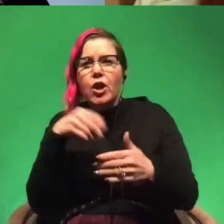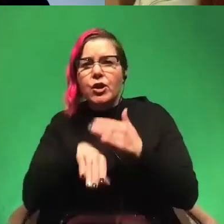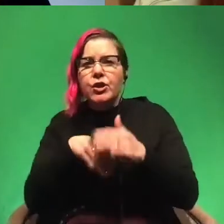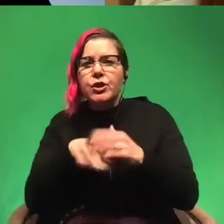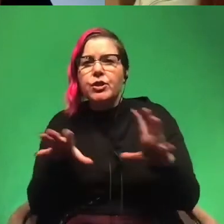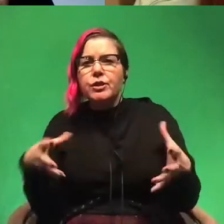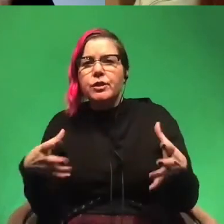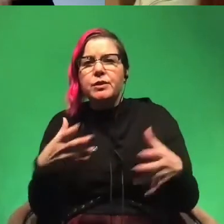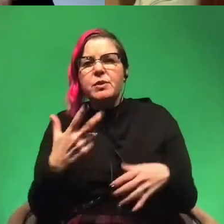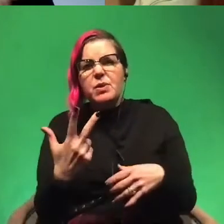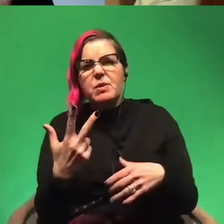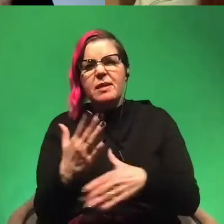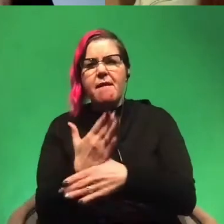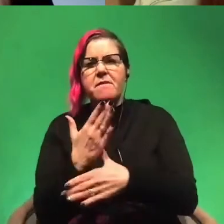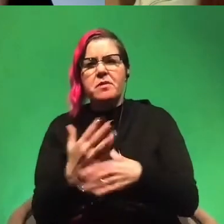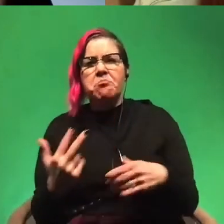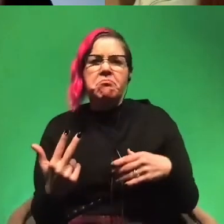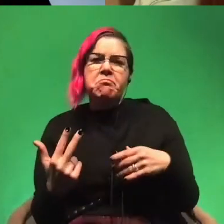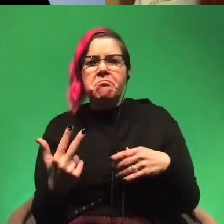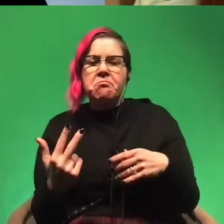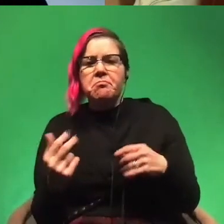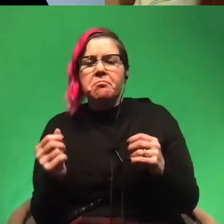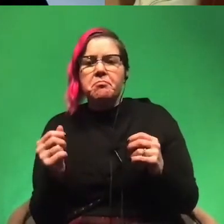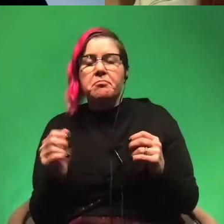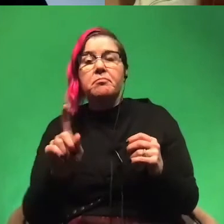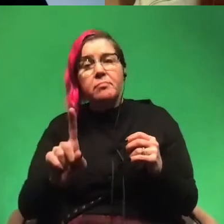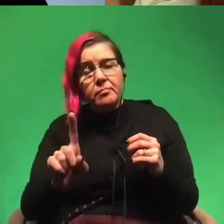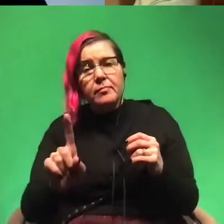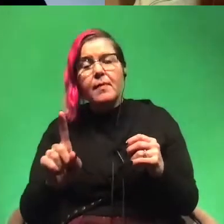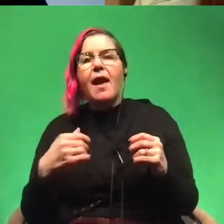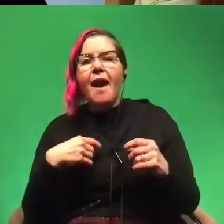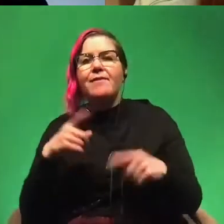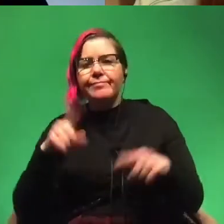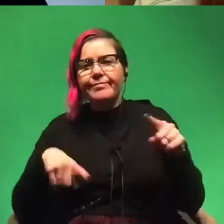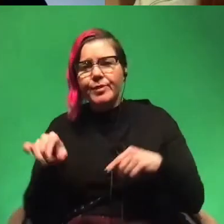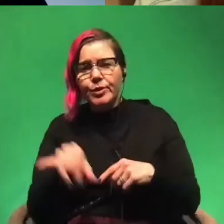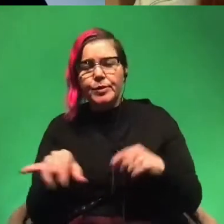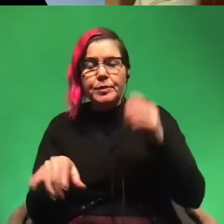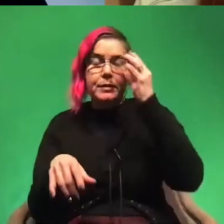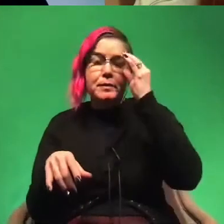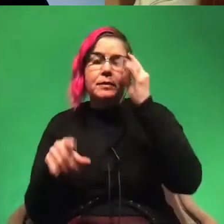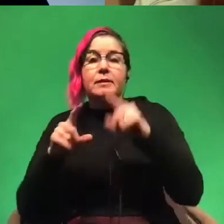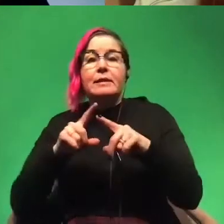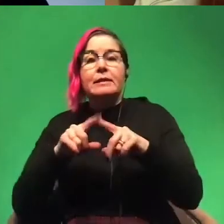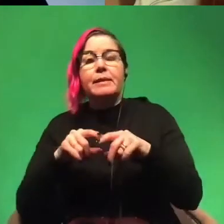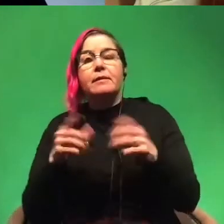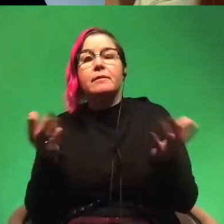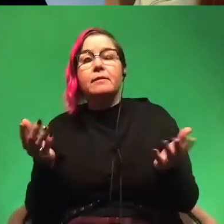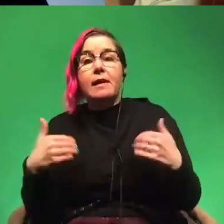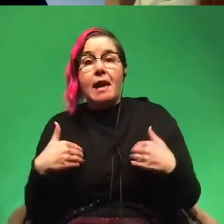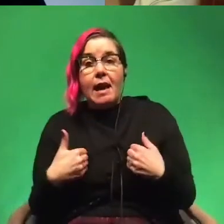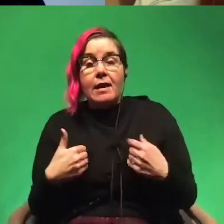say 3 is the average. But there's some fluctuation with that too. That might depend on, is the